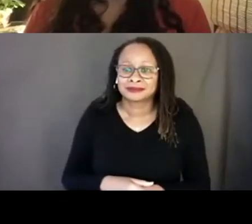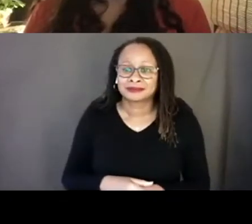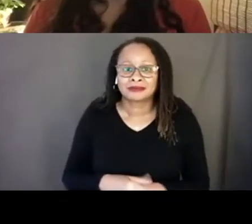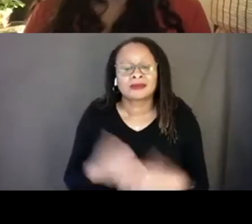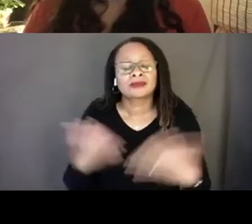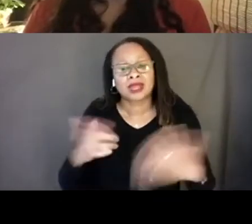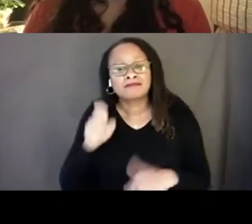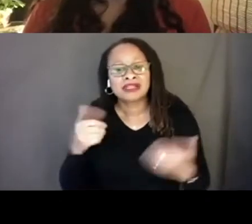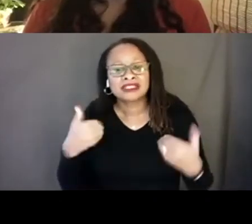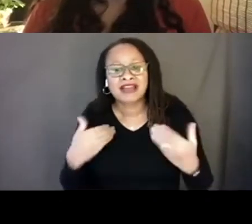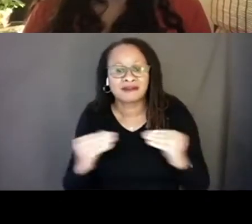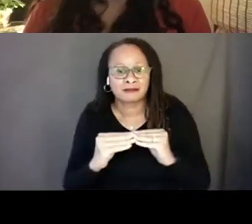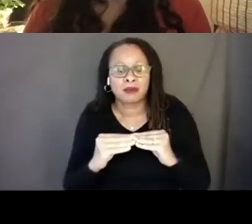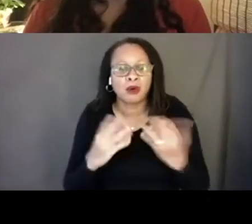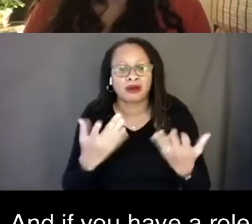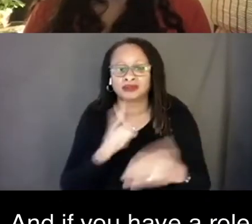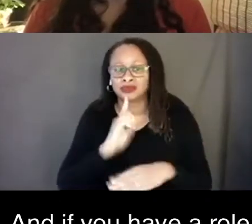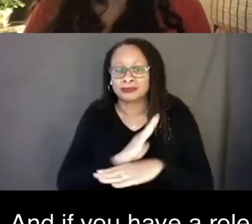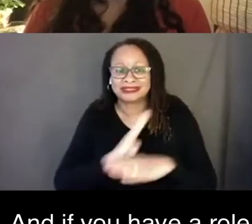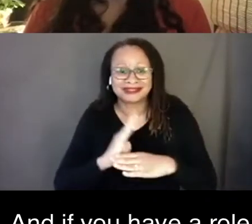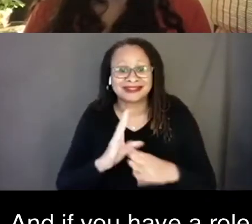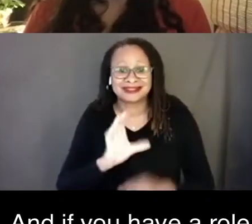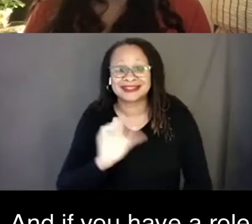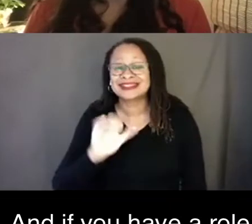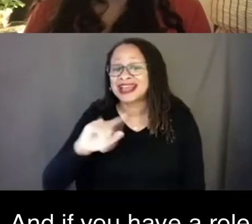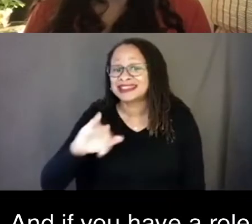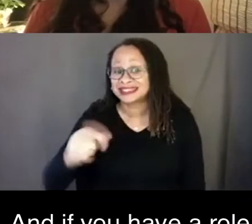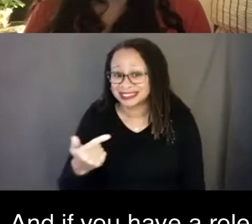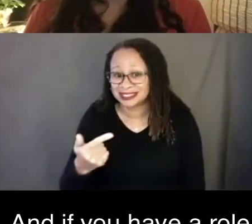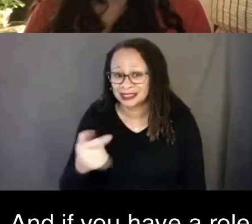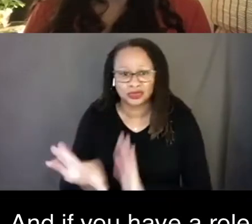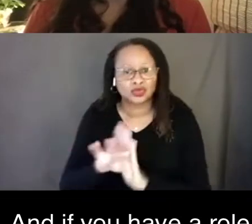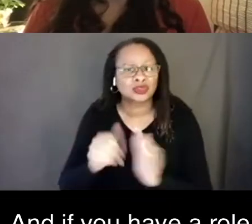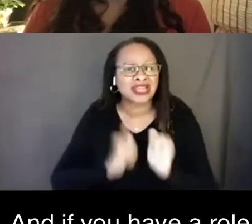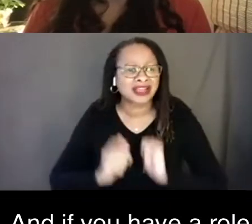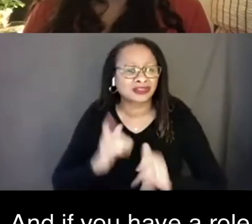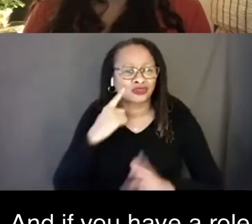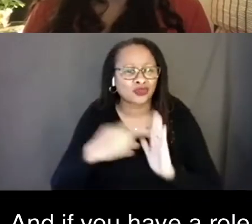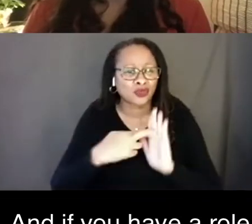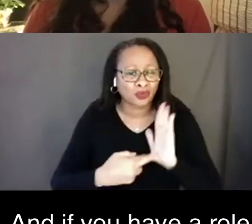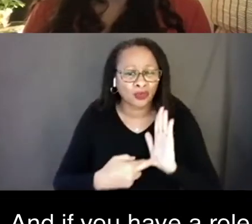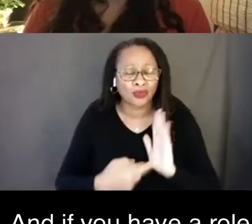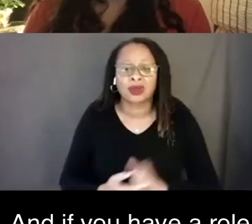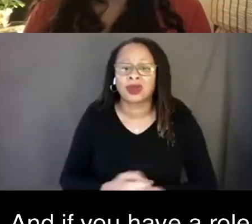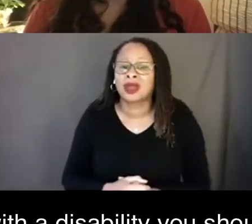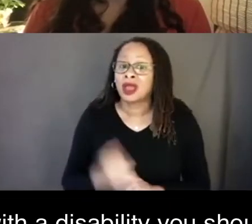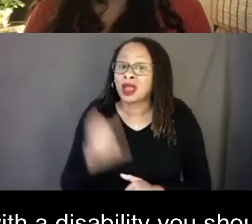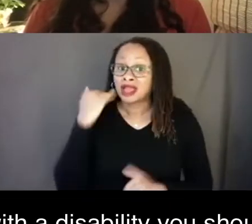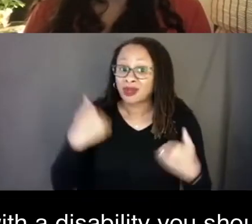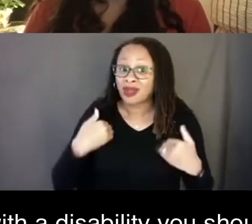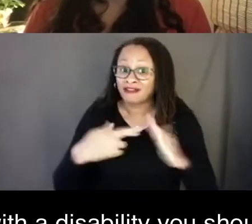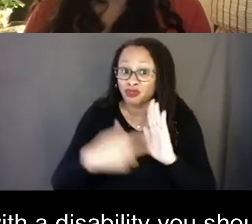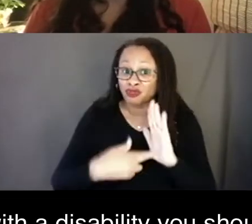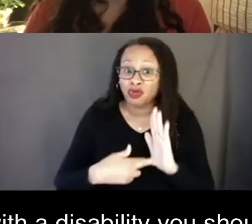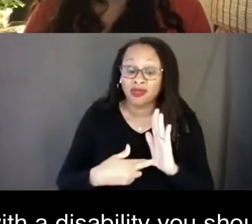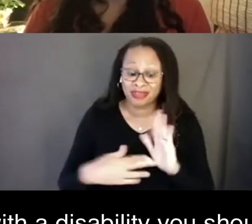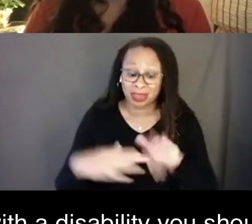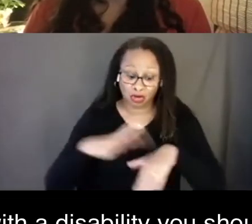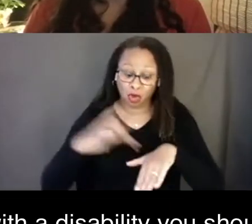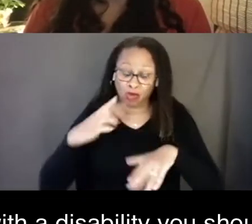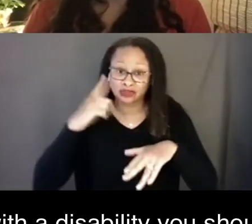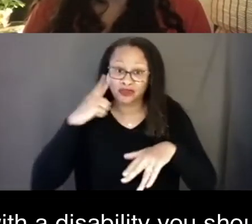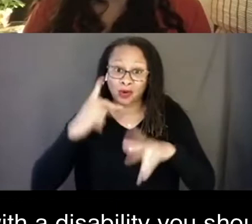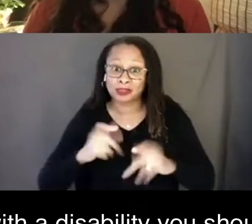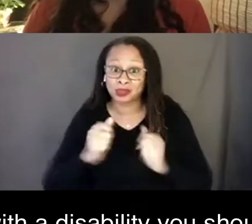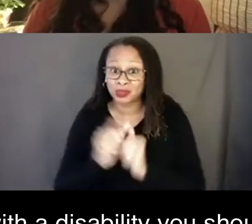has to be more authentic casting. And if you have a role that calls for someone with a disability, you should make every